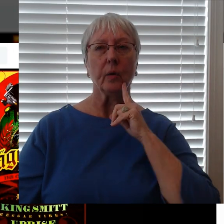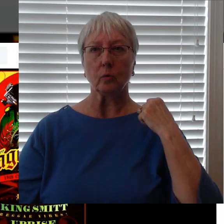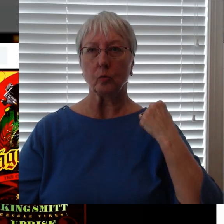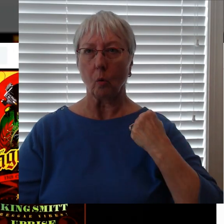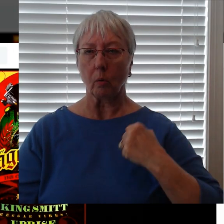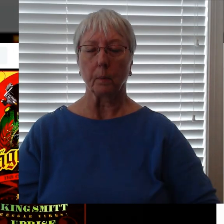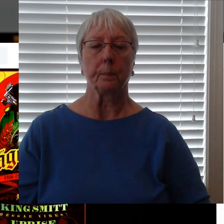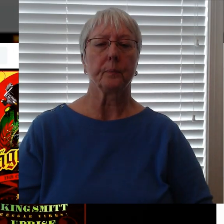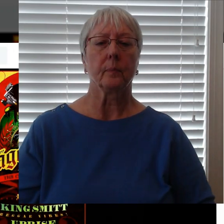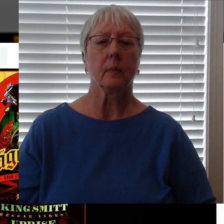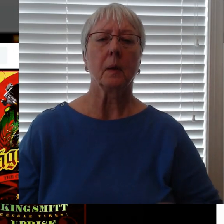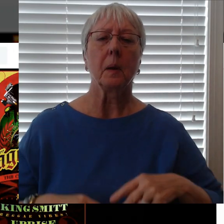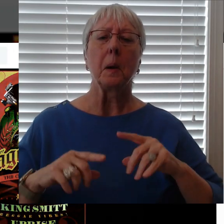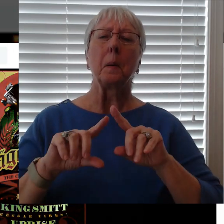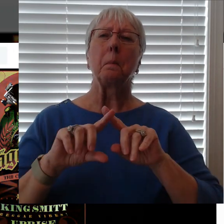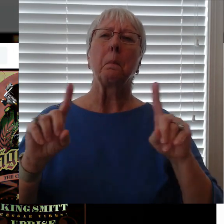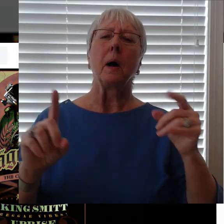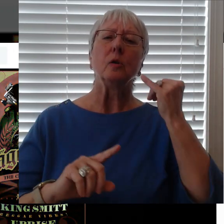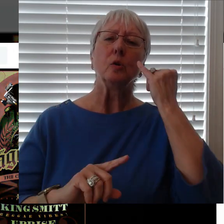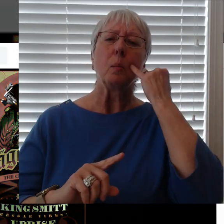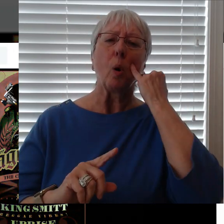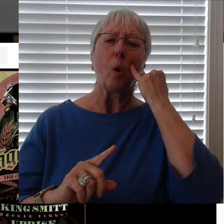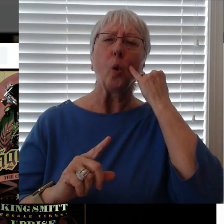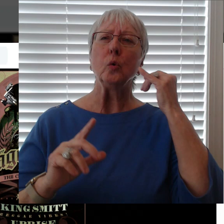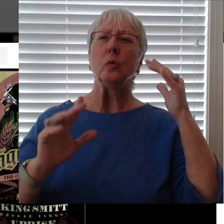But what if we turn the vibrancy volume way down?